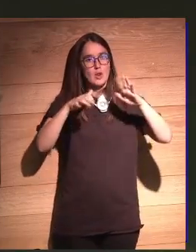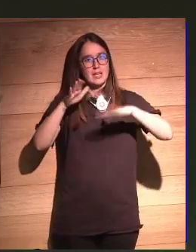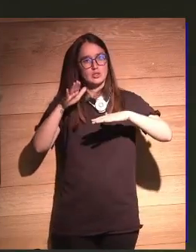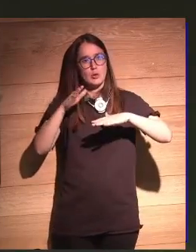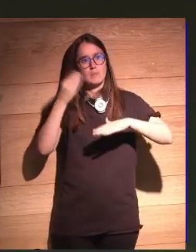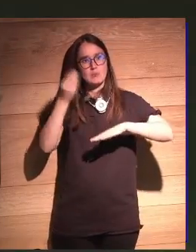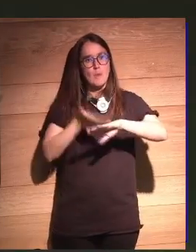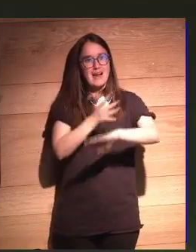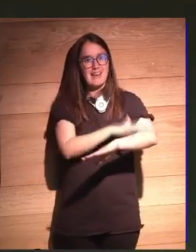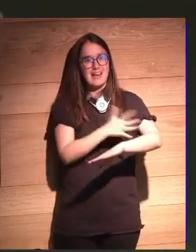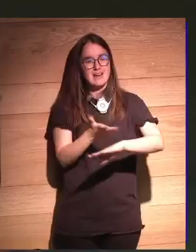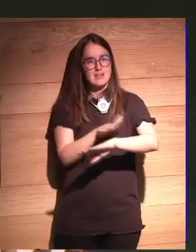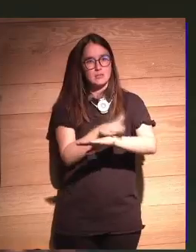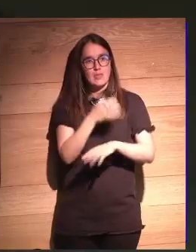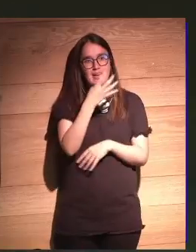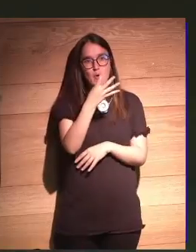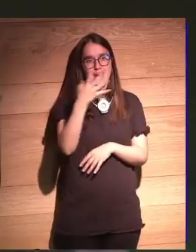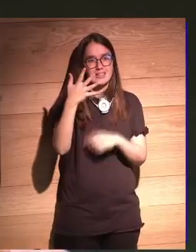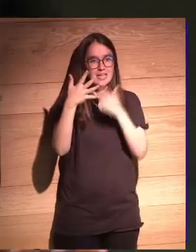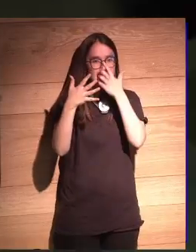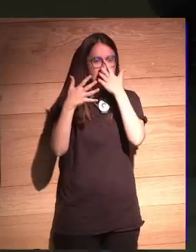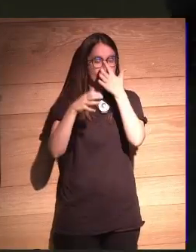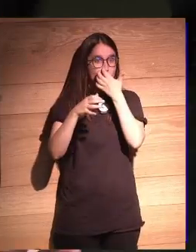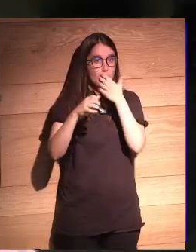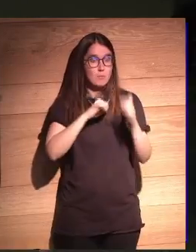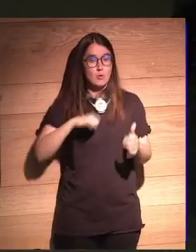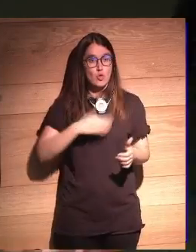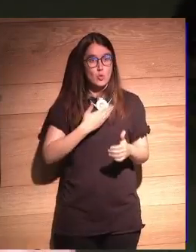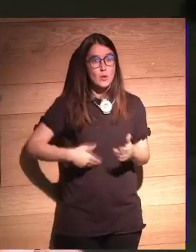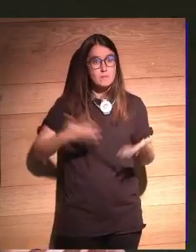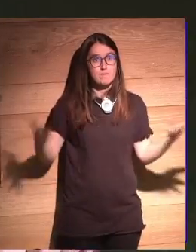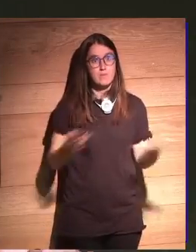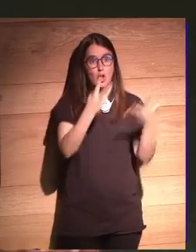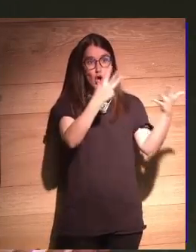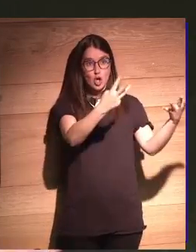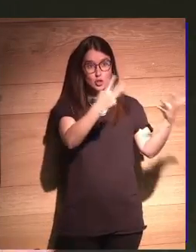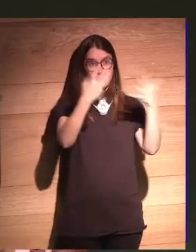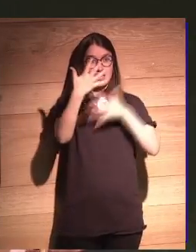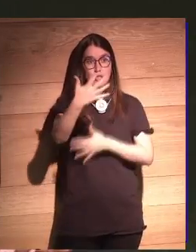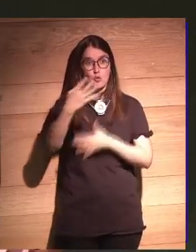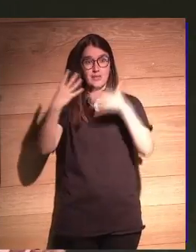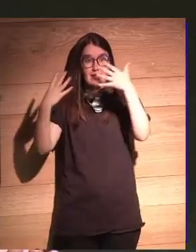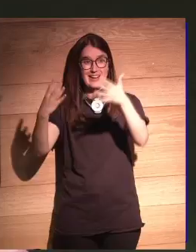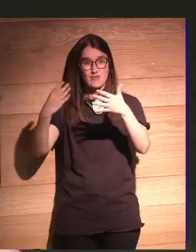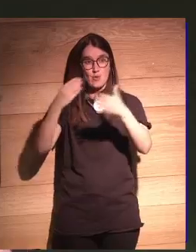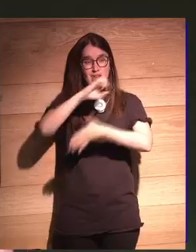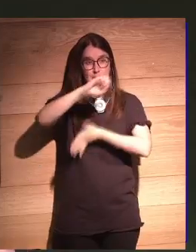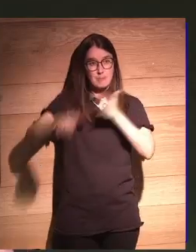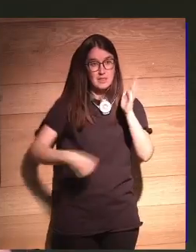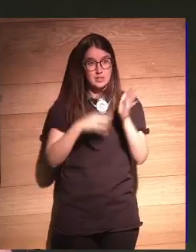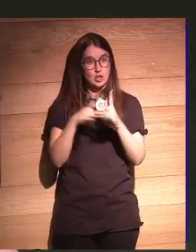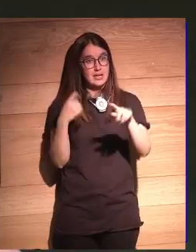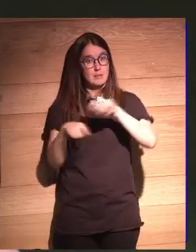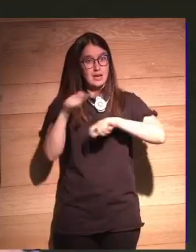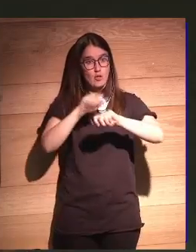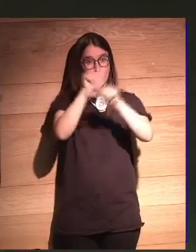people. And the other 65%, like in the Balearic Island, they forced 45 individuals how to mobilize